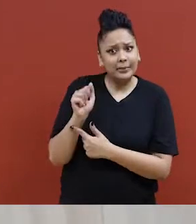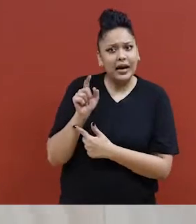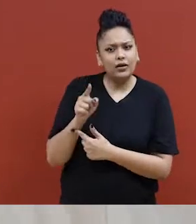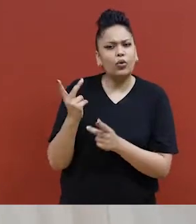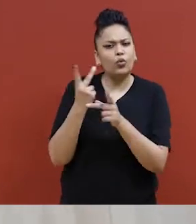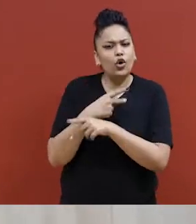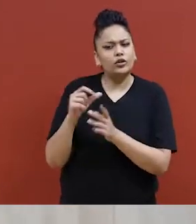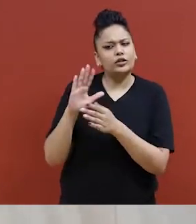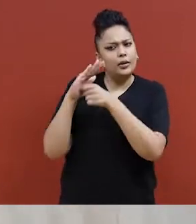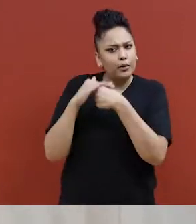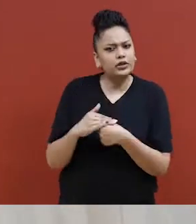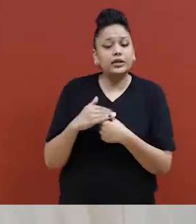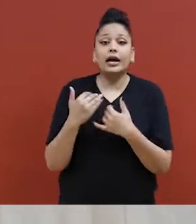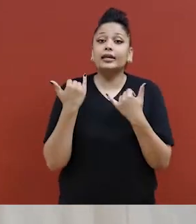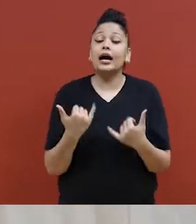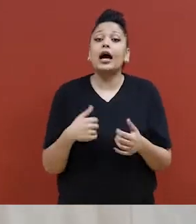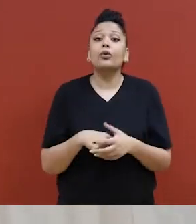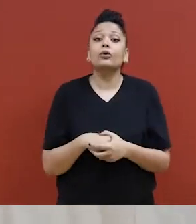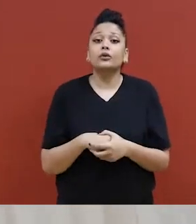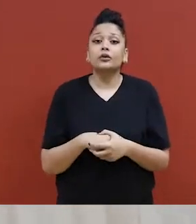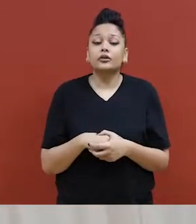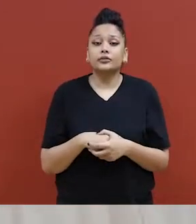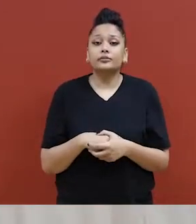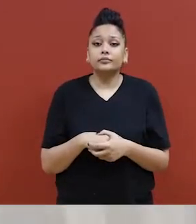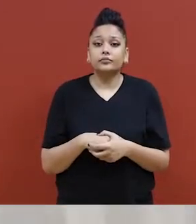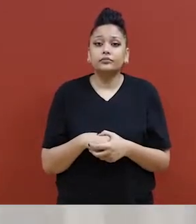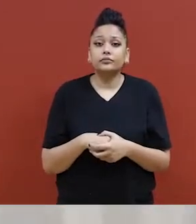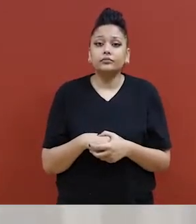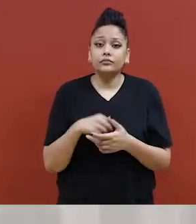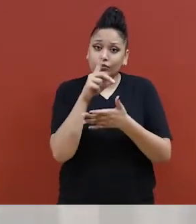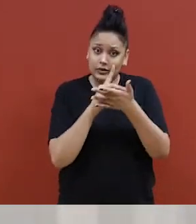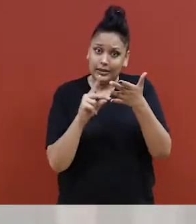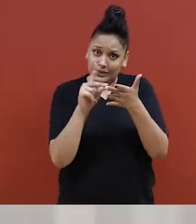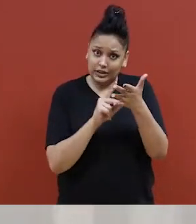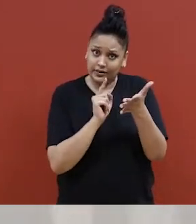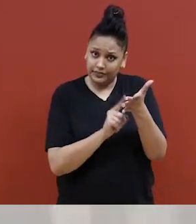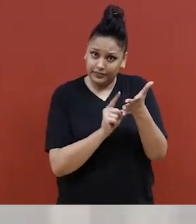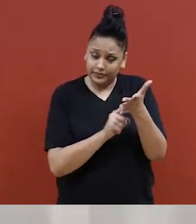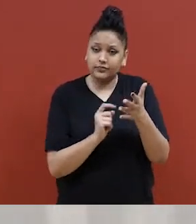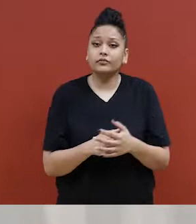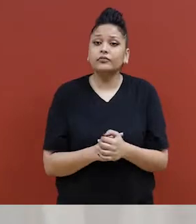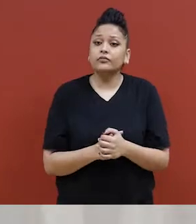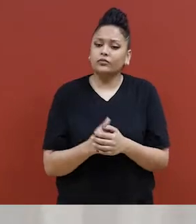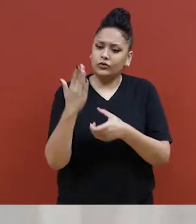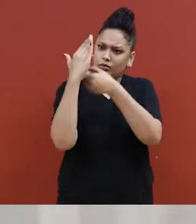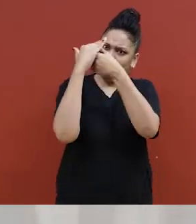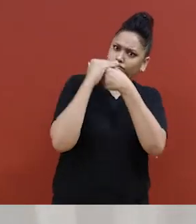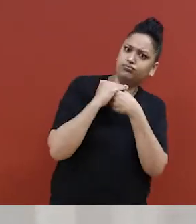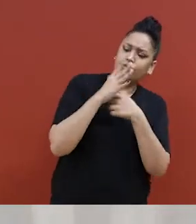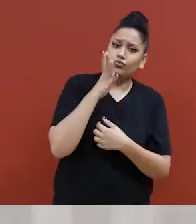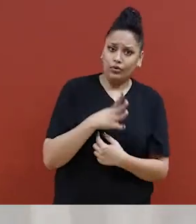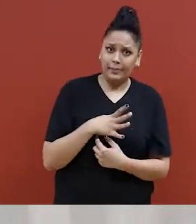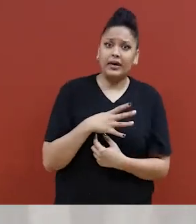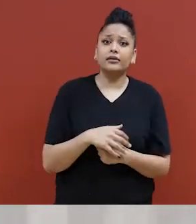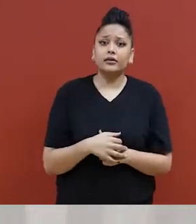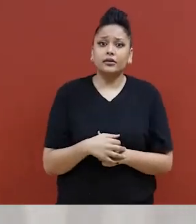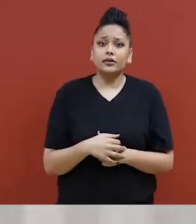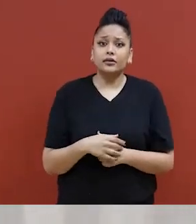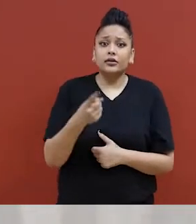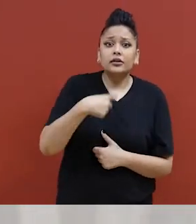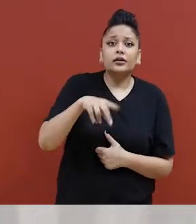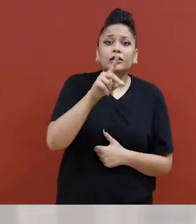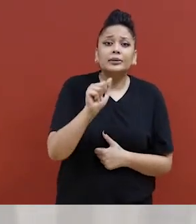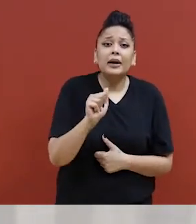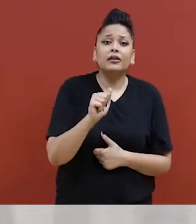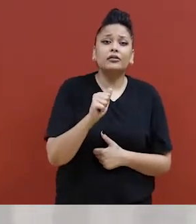living with disabilities. So we're going to be breaking down those ableist, sexist, sometimes